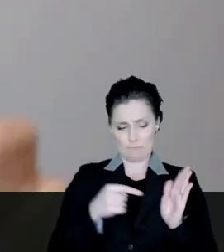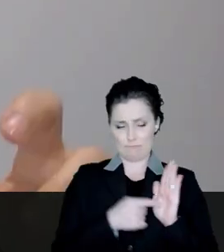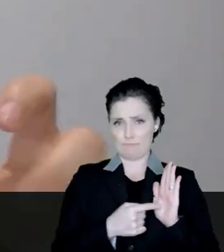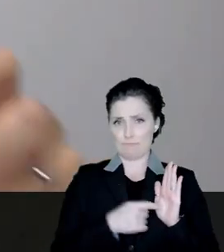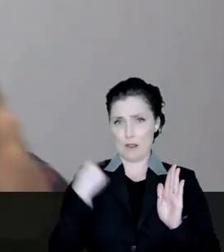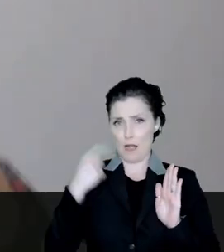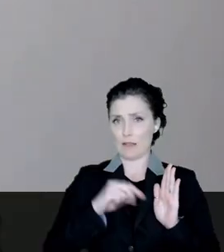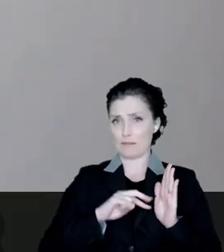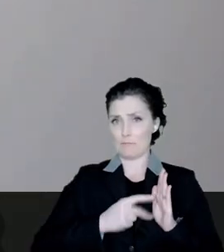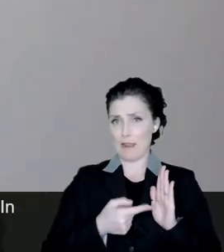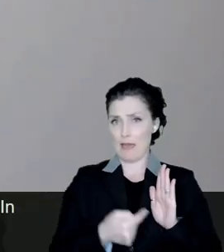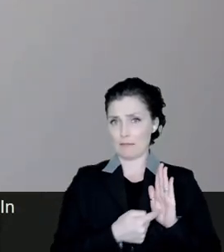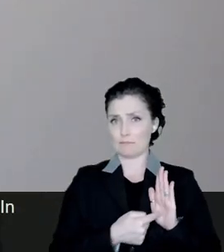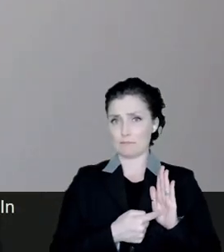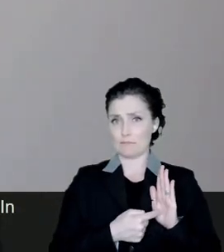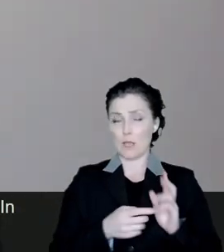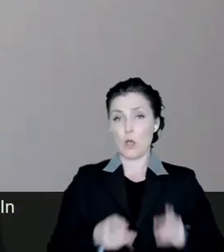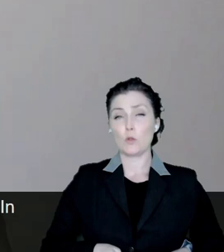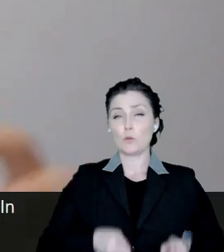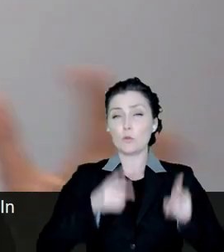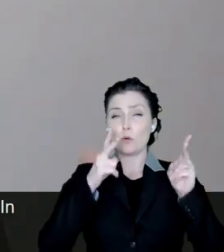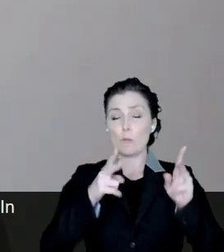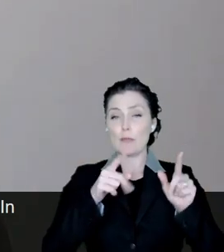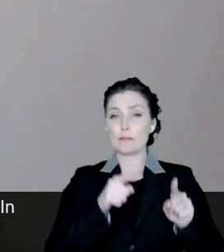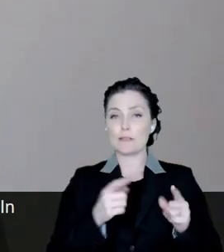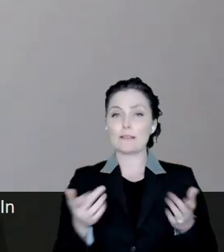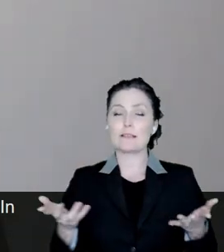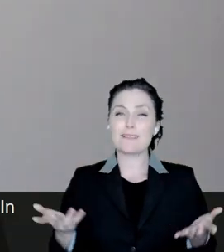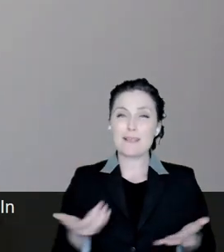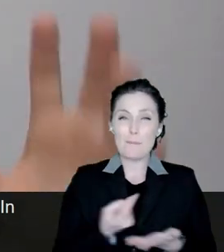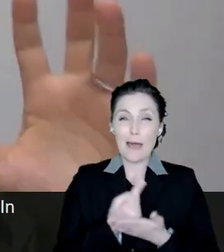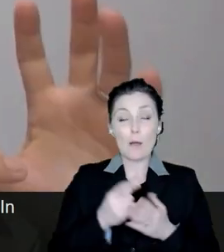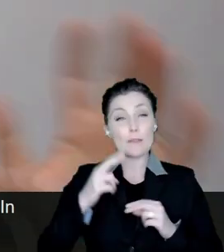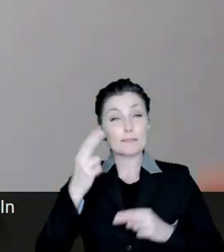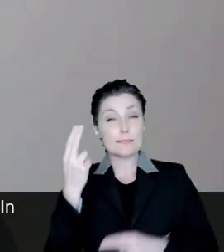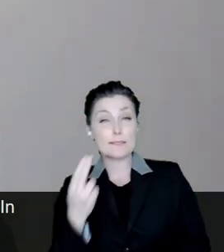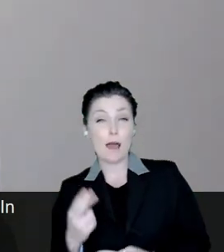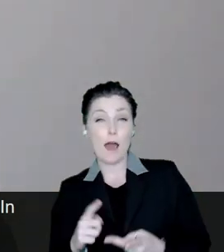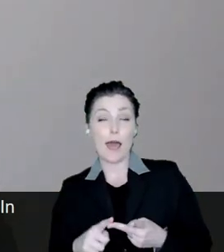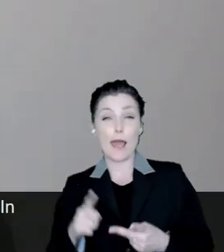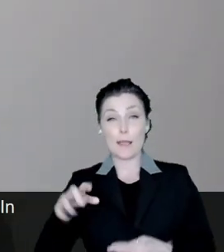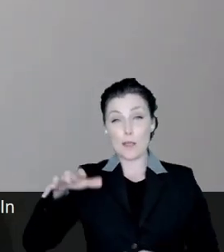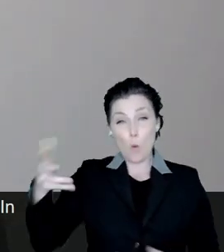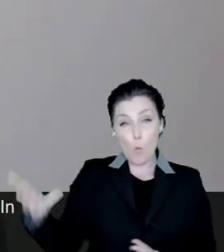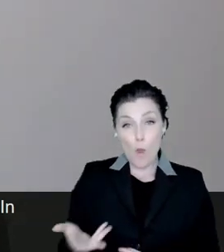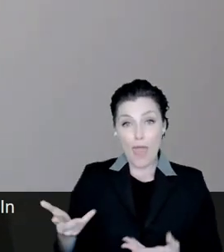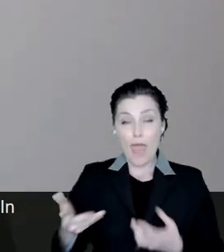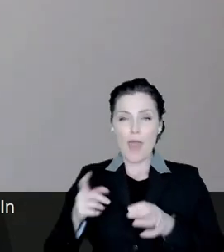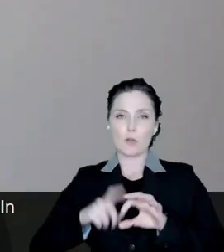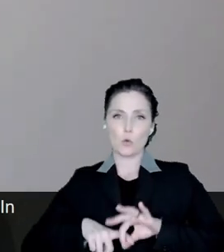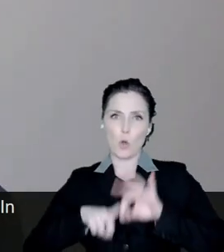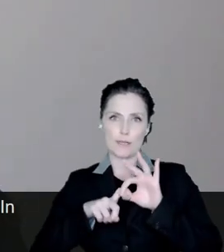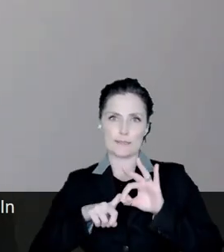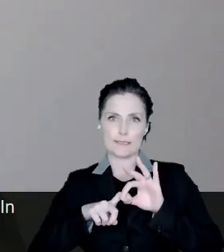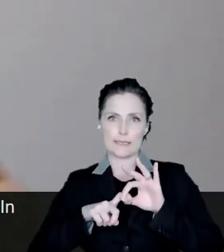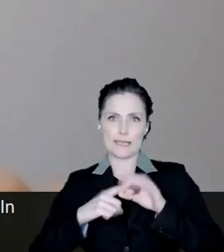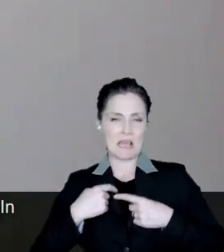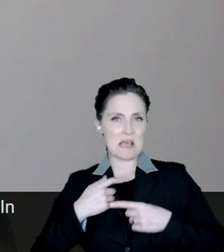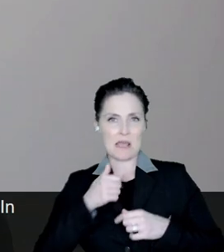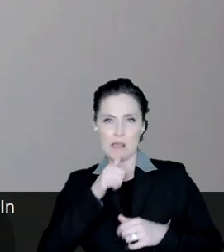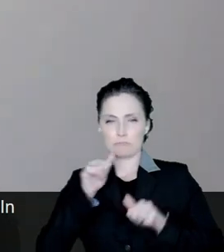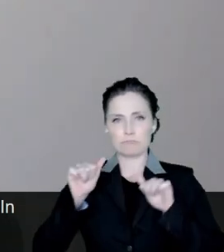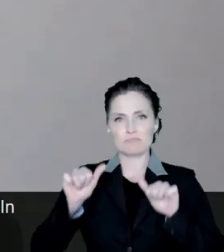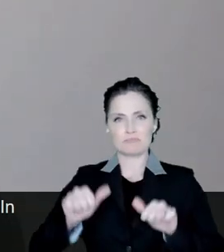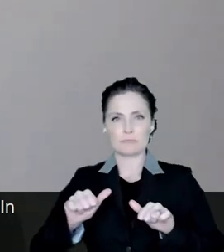about place, it's all about design, it's all about quality. I'm not in favour of a blanket